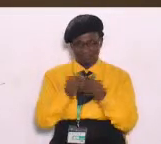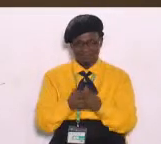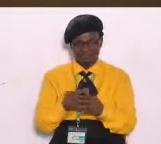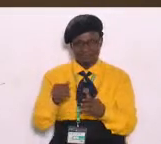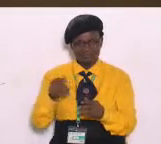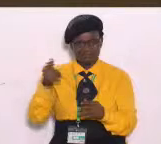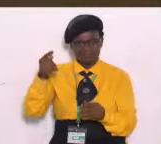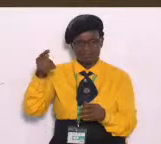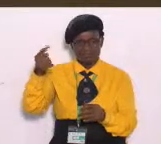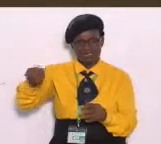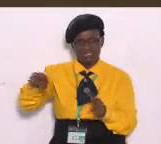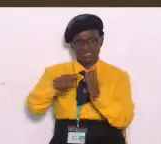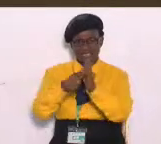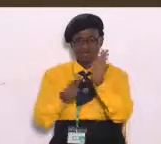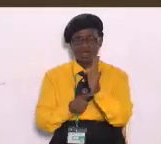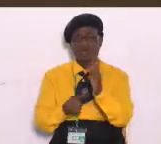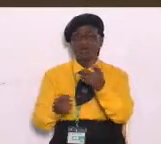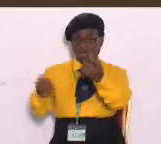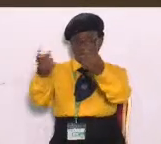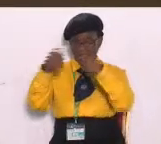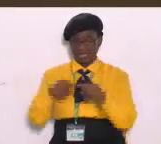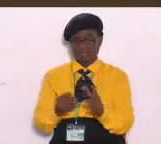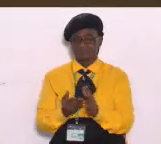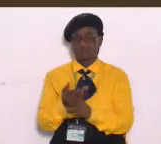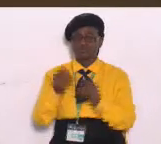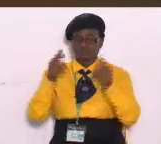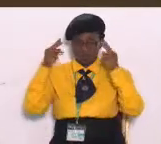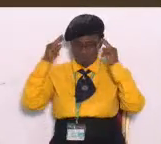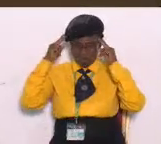The law came through Moses.